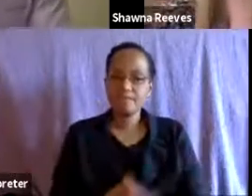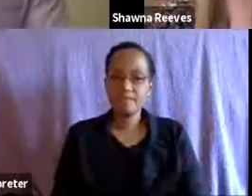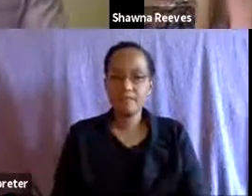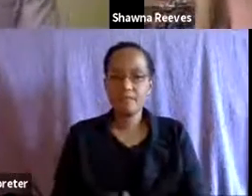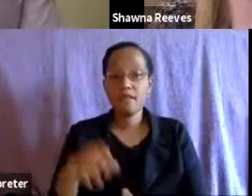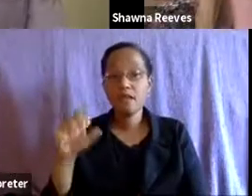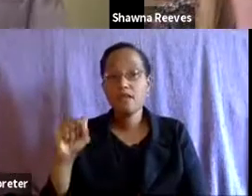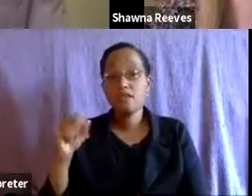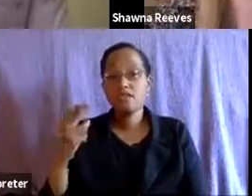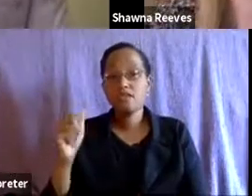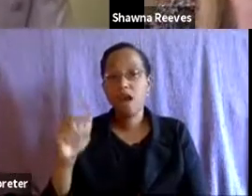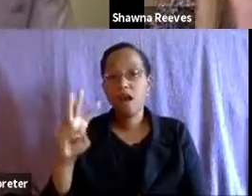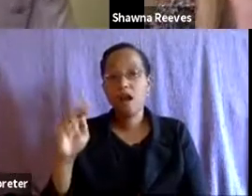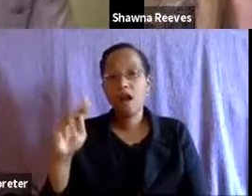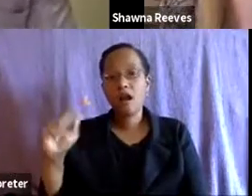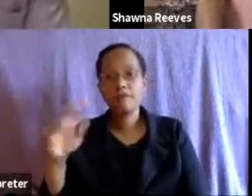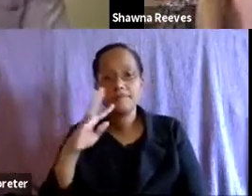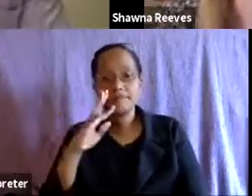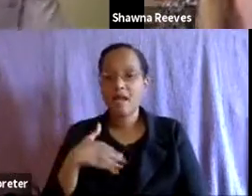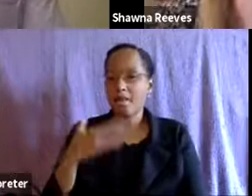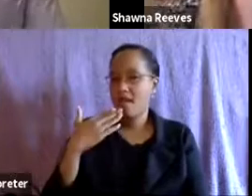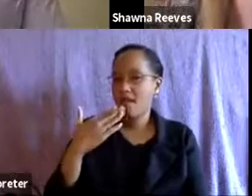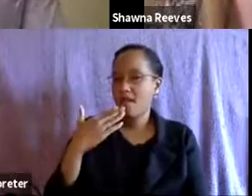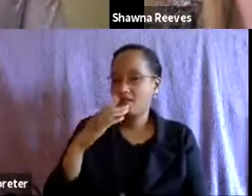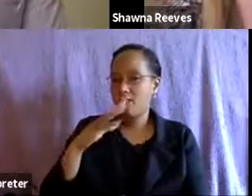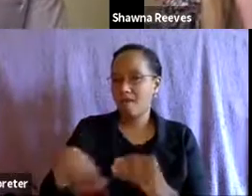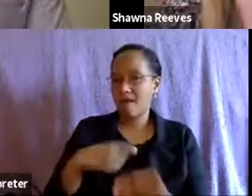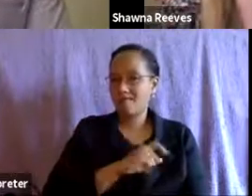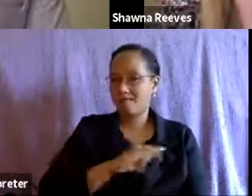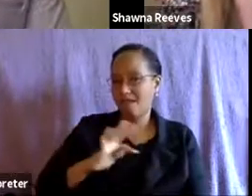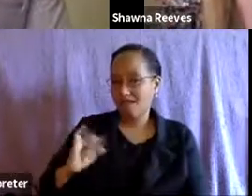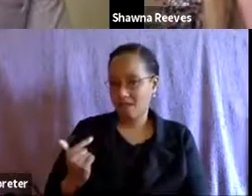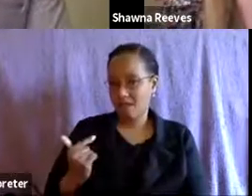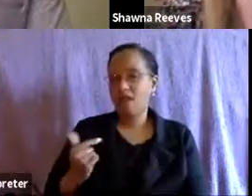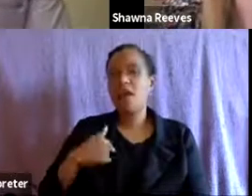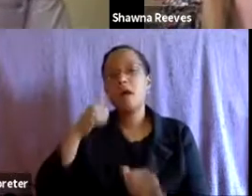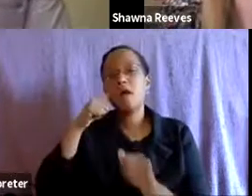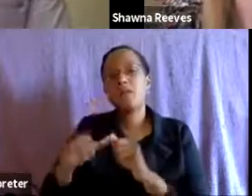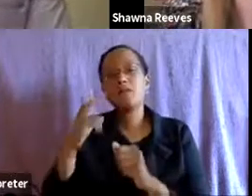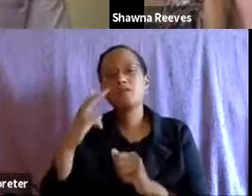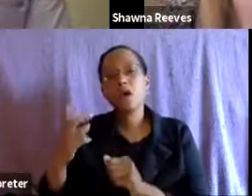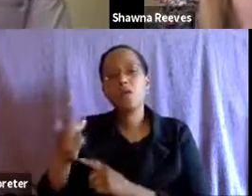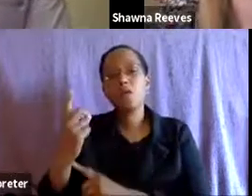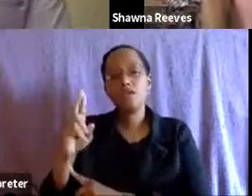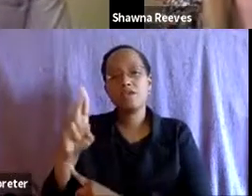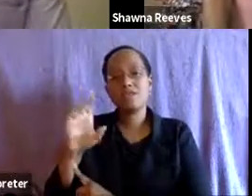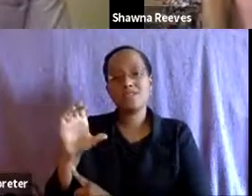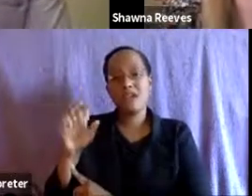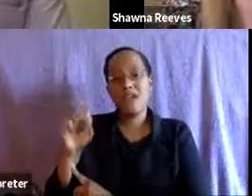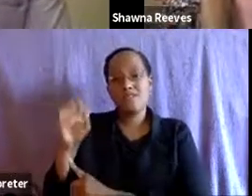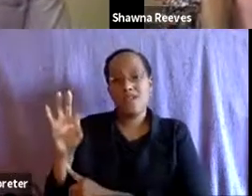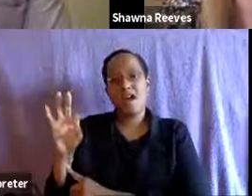conditions were ripe. They were ready for a virus like COVID to spread like wildfire, and unfortunately, that's what it's